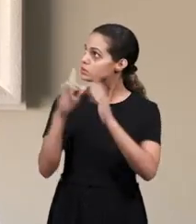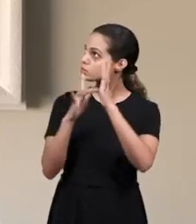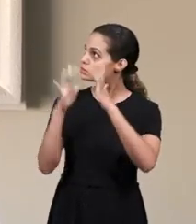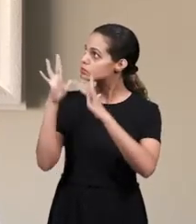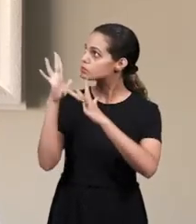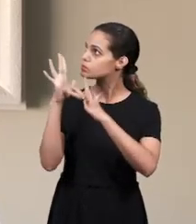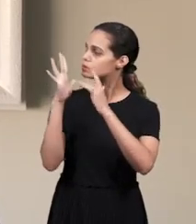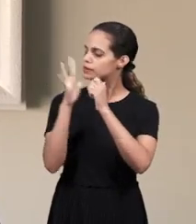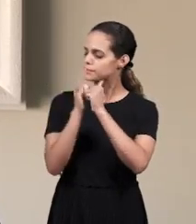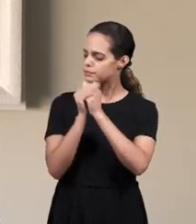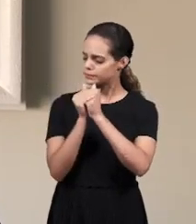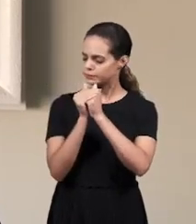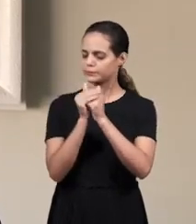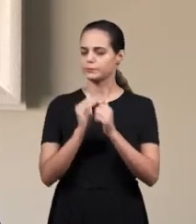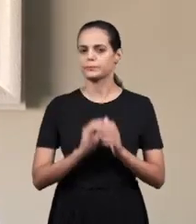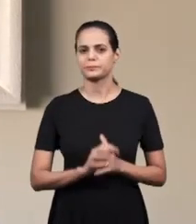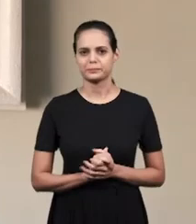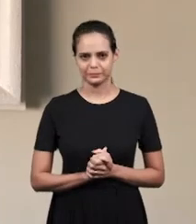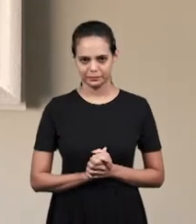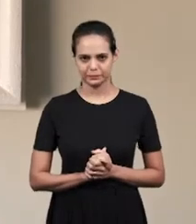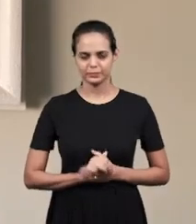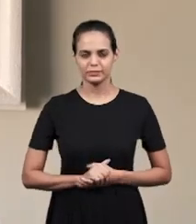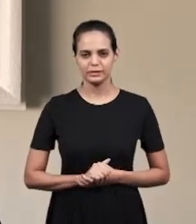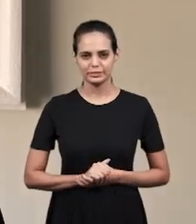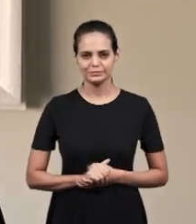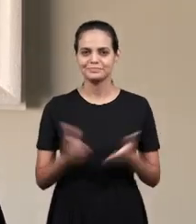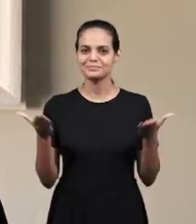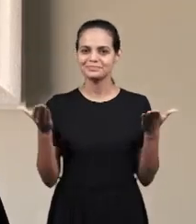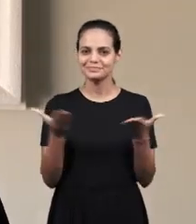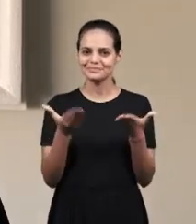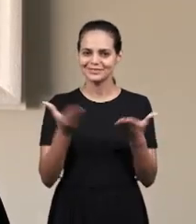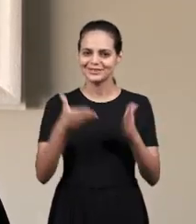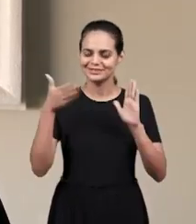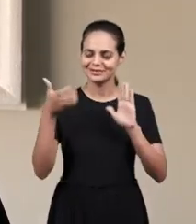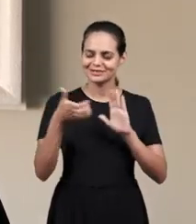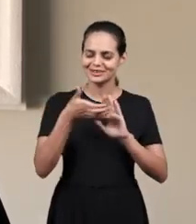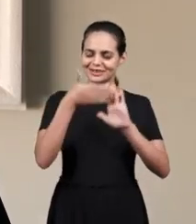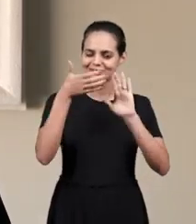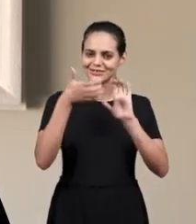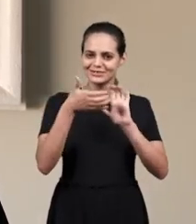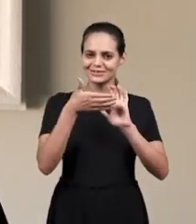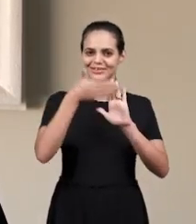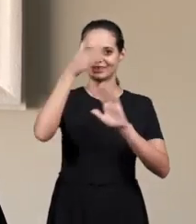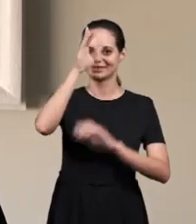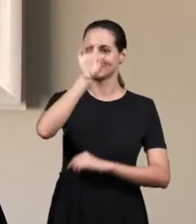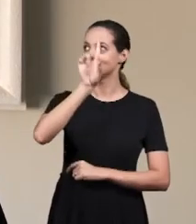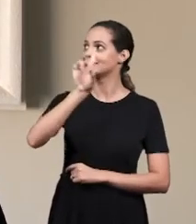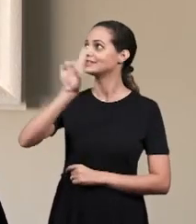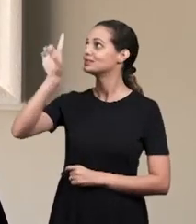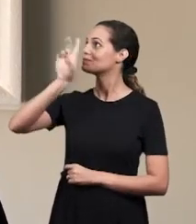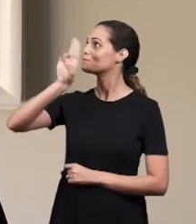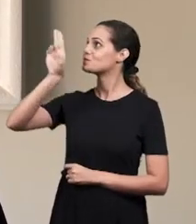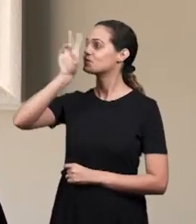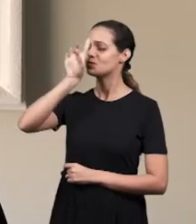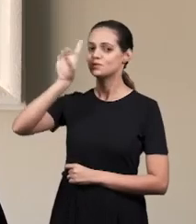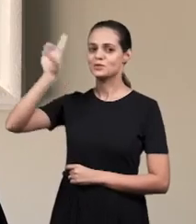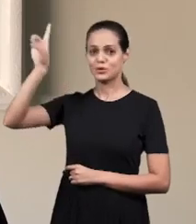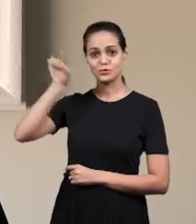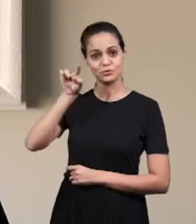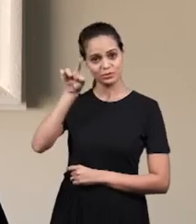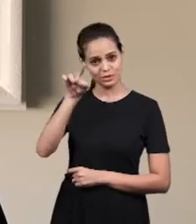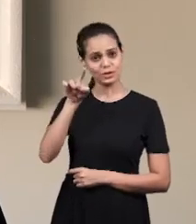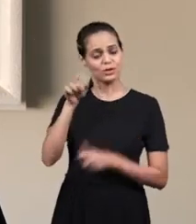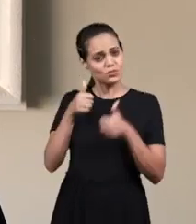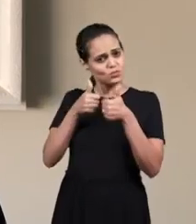Lord Jesus. Amen. This moment we will be singing a song of praise to our